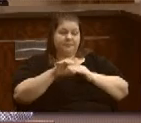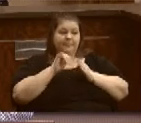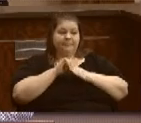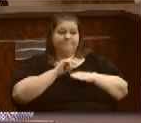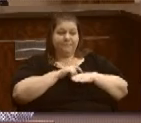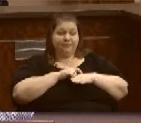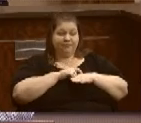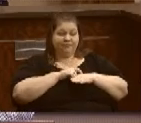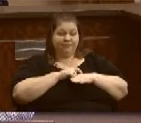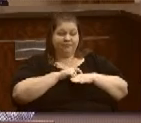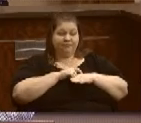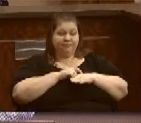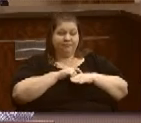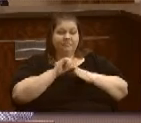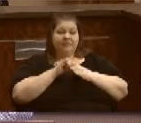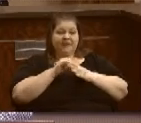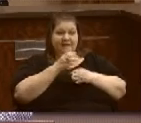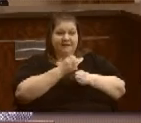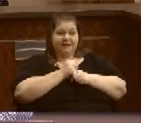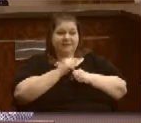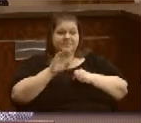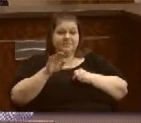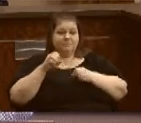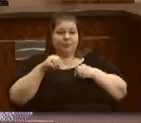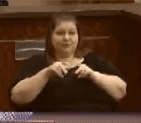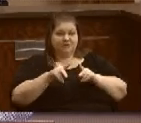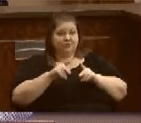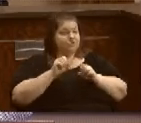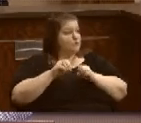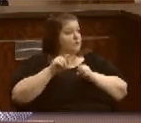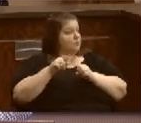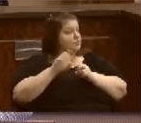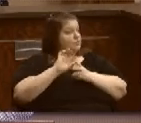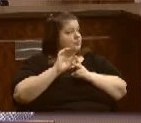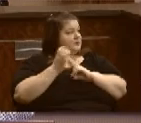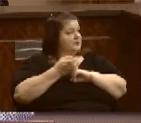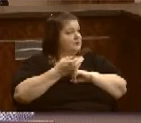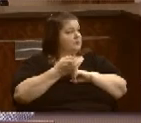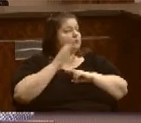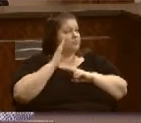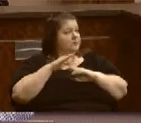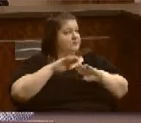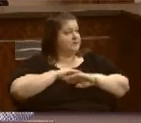that he draws his building permits. So these two conditions will be met